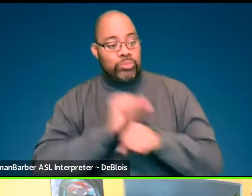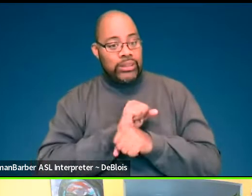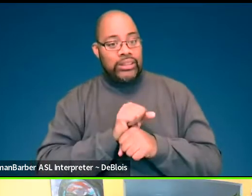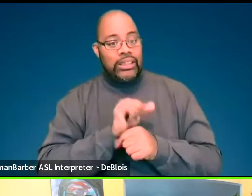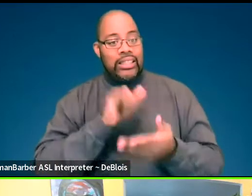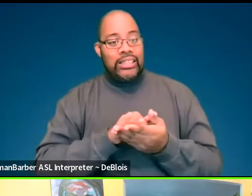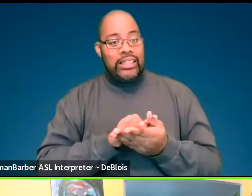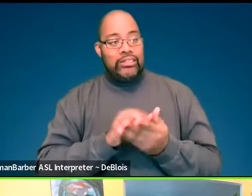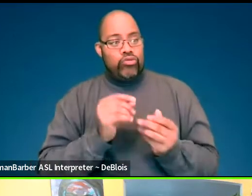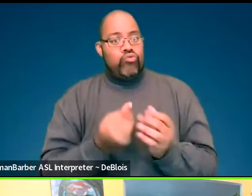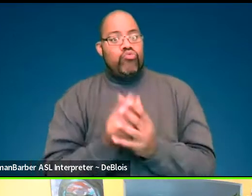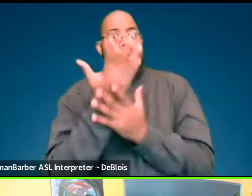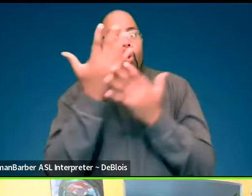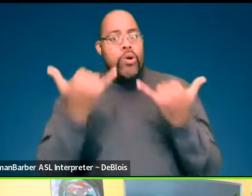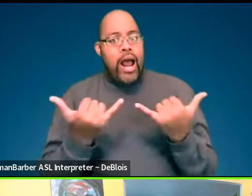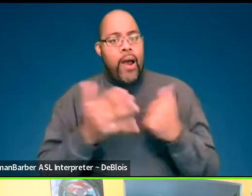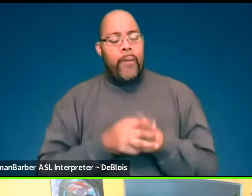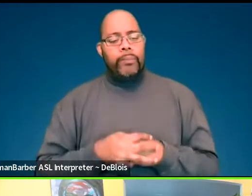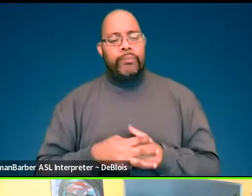in bloom, right?